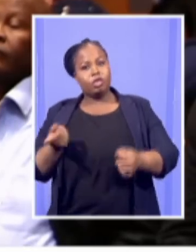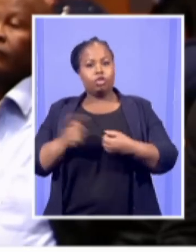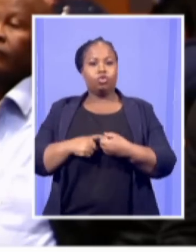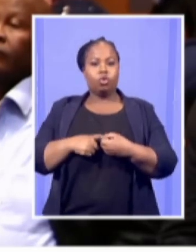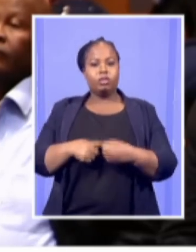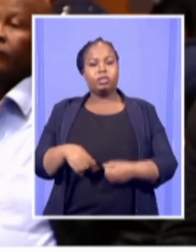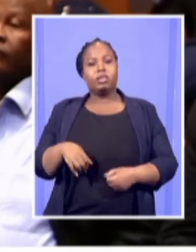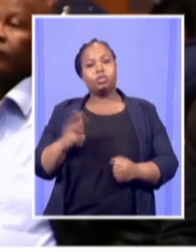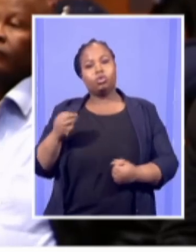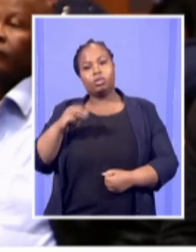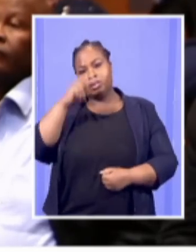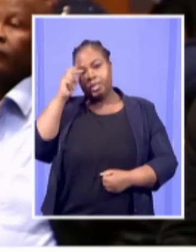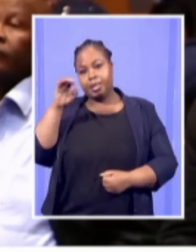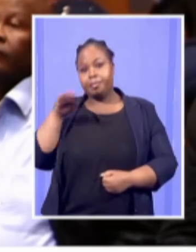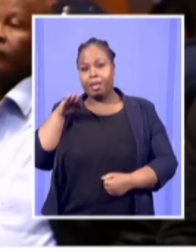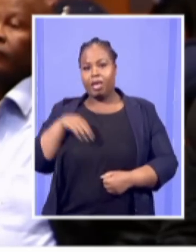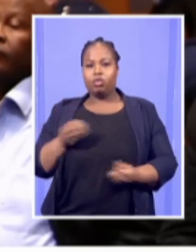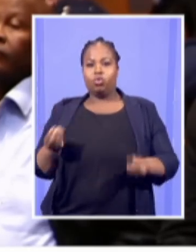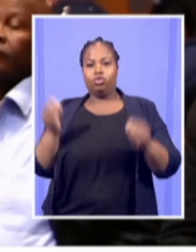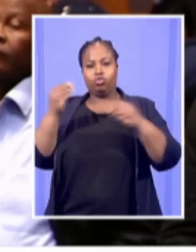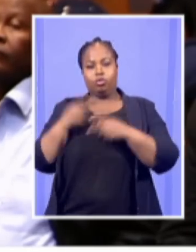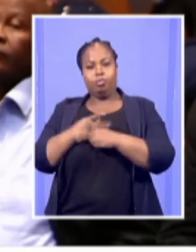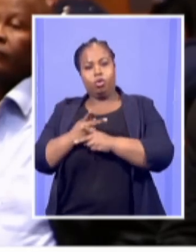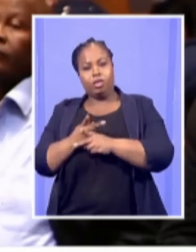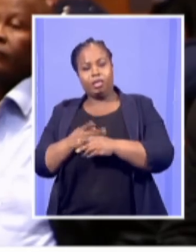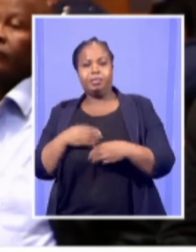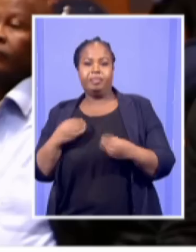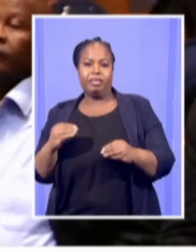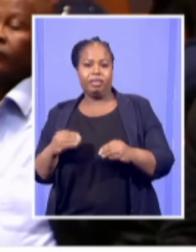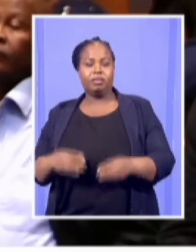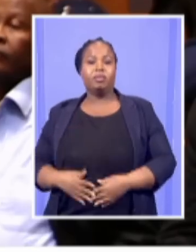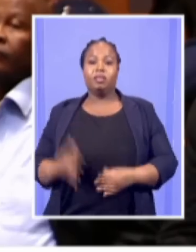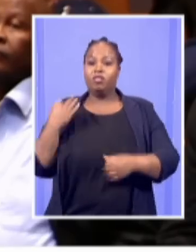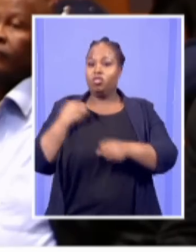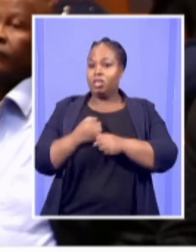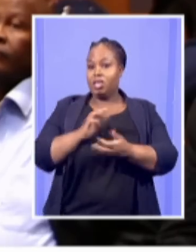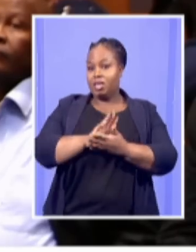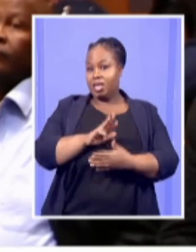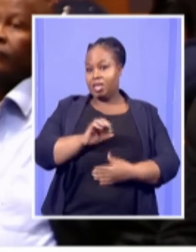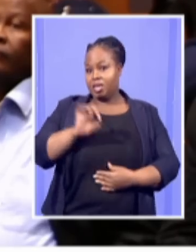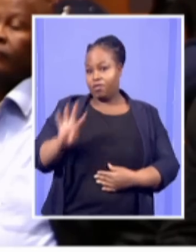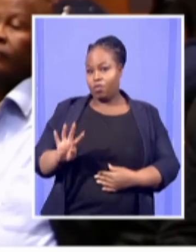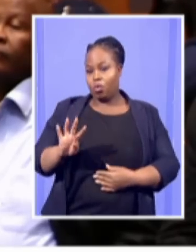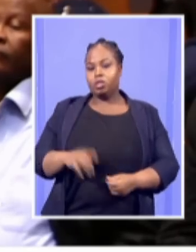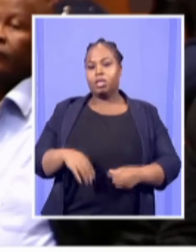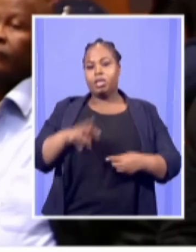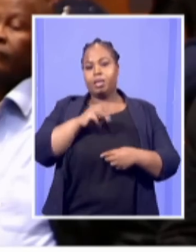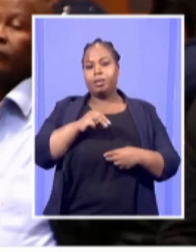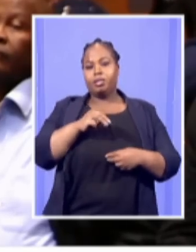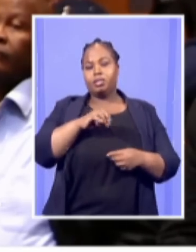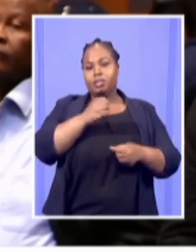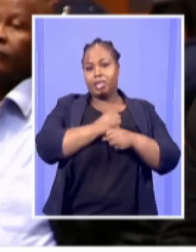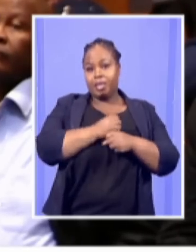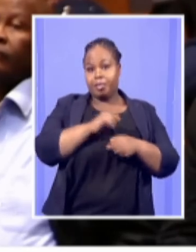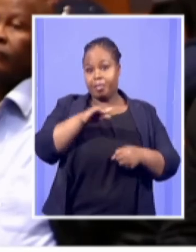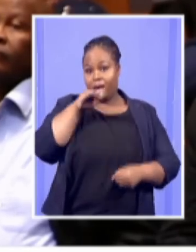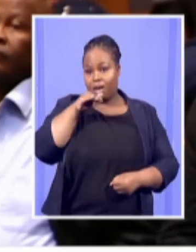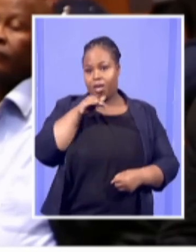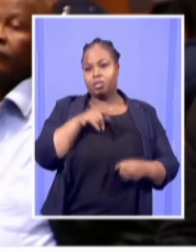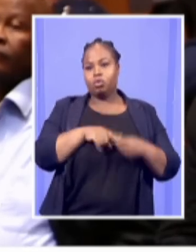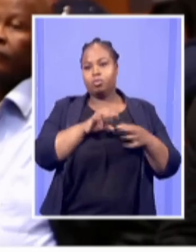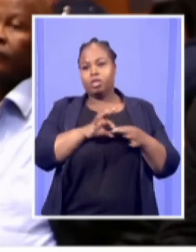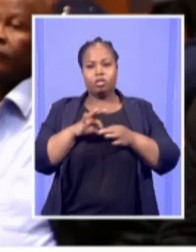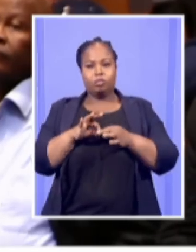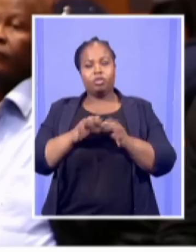Merchant Bank to start up the interest rate products business. By 1994, Standard Merchant Bank, under my leadership, developed and enjoyed